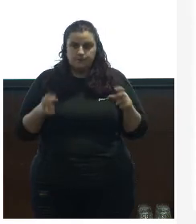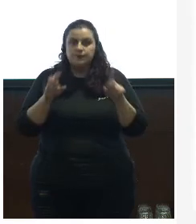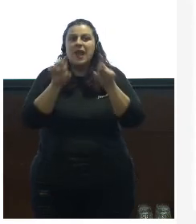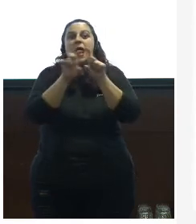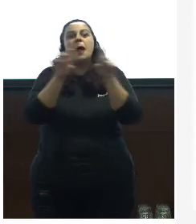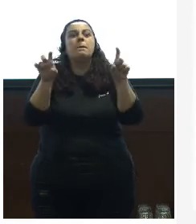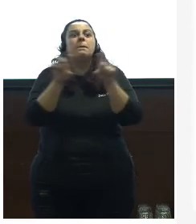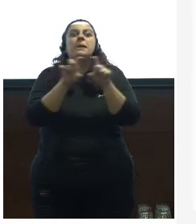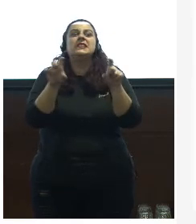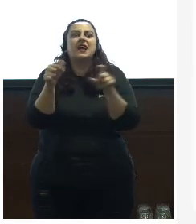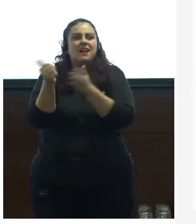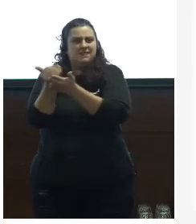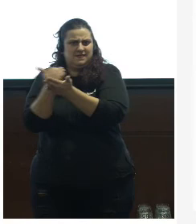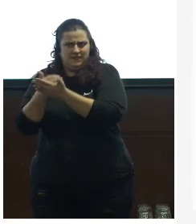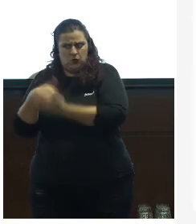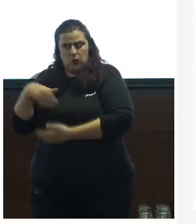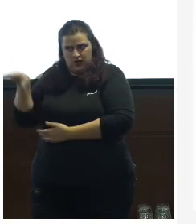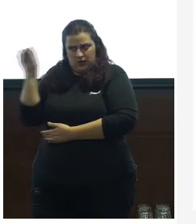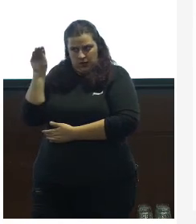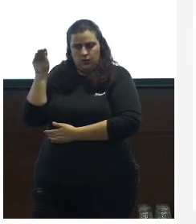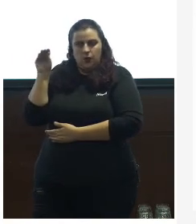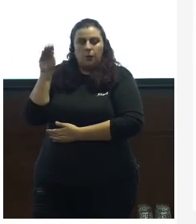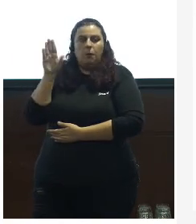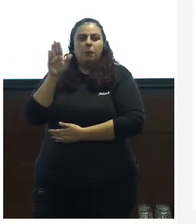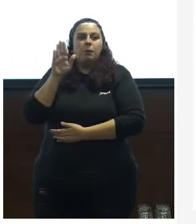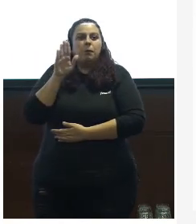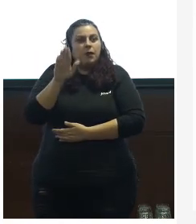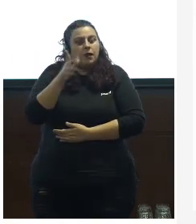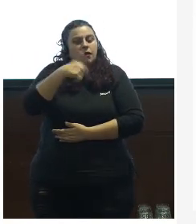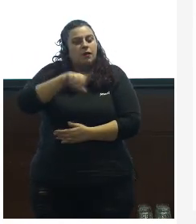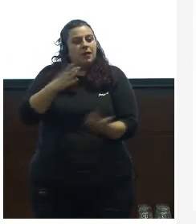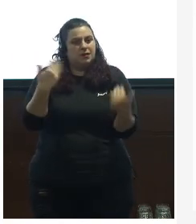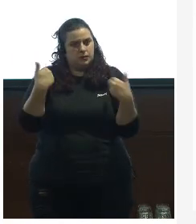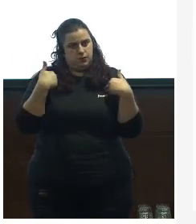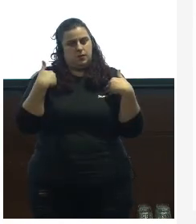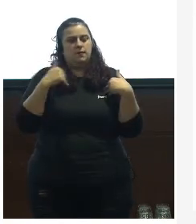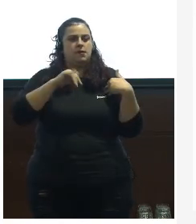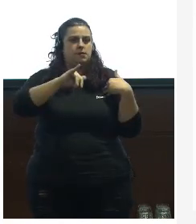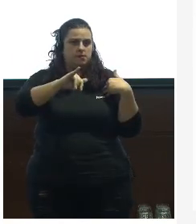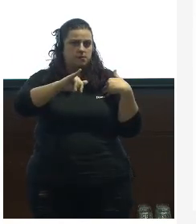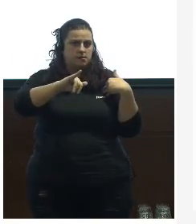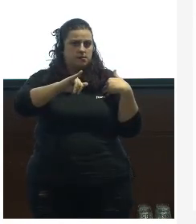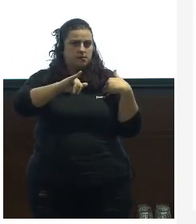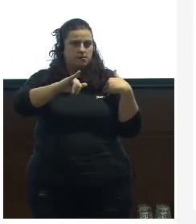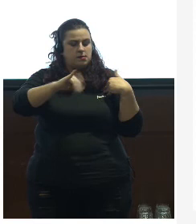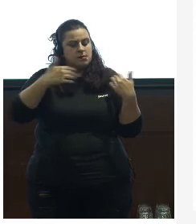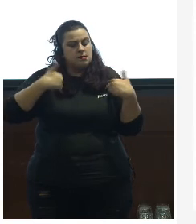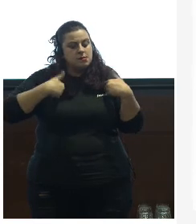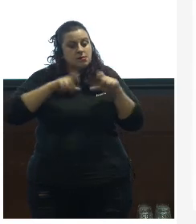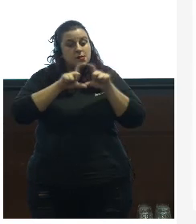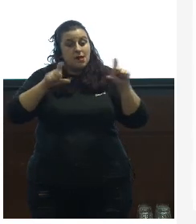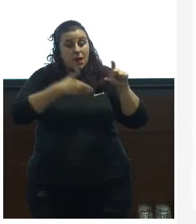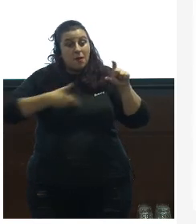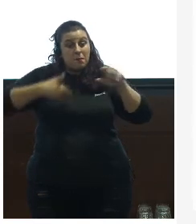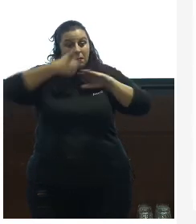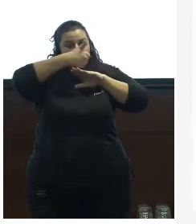have a responsibility, and business have a responsibility to live up to that. And I beg you, really, we can